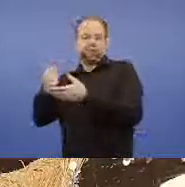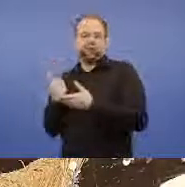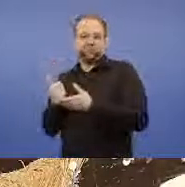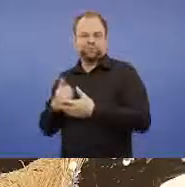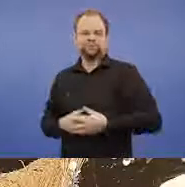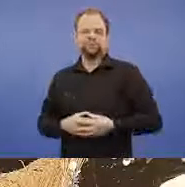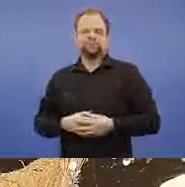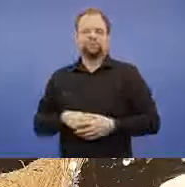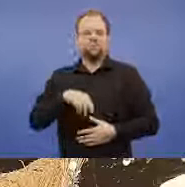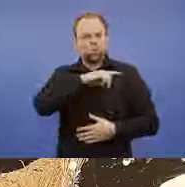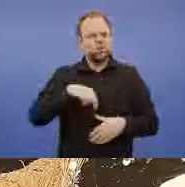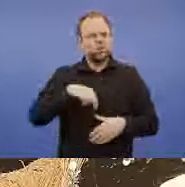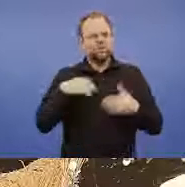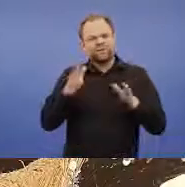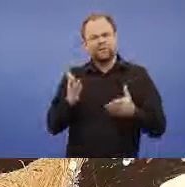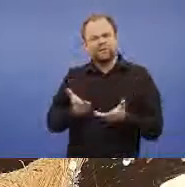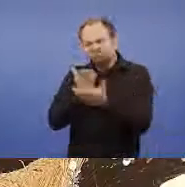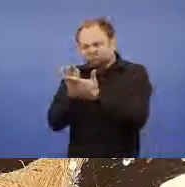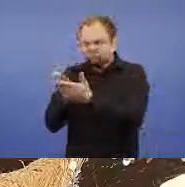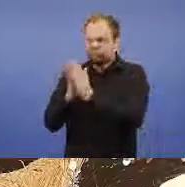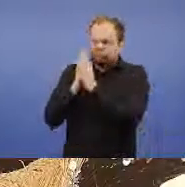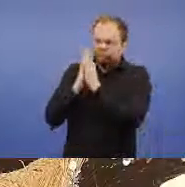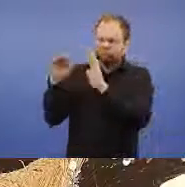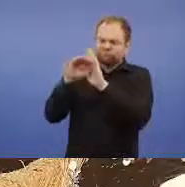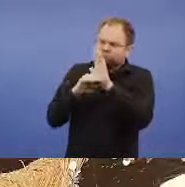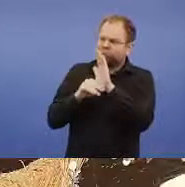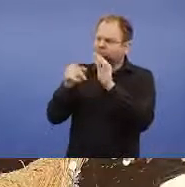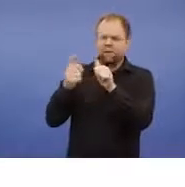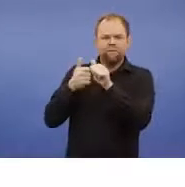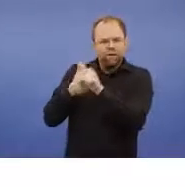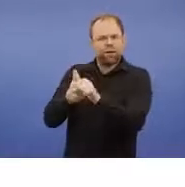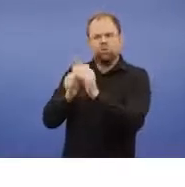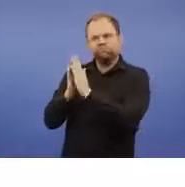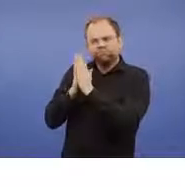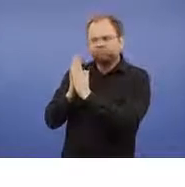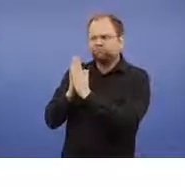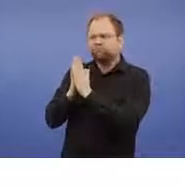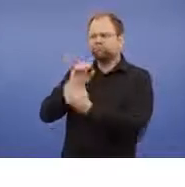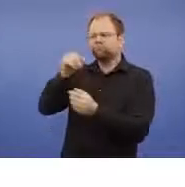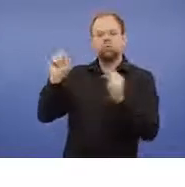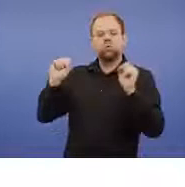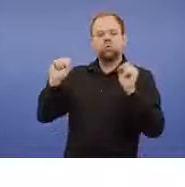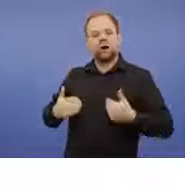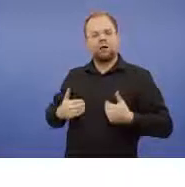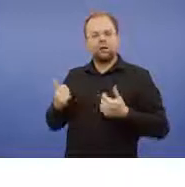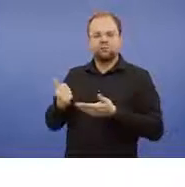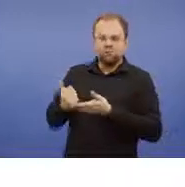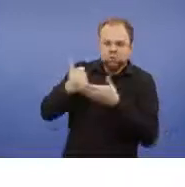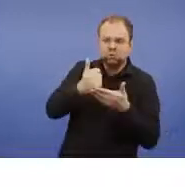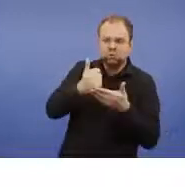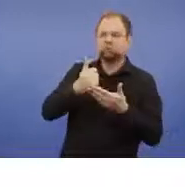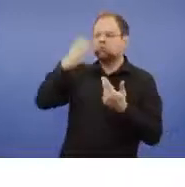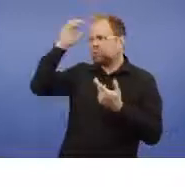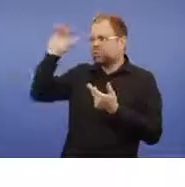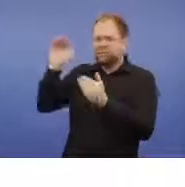Some of these recommendations are urgent and others are midterm recommendations. In our urgent